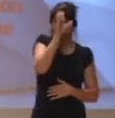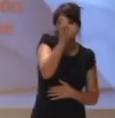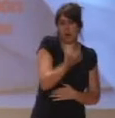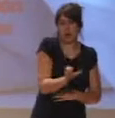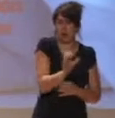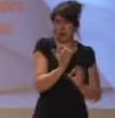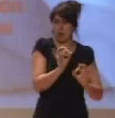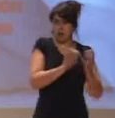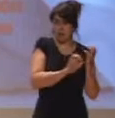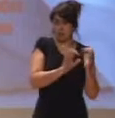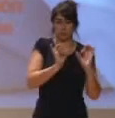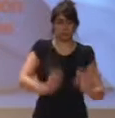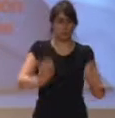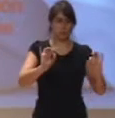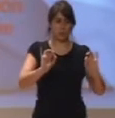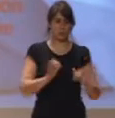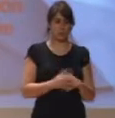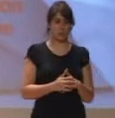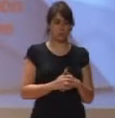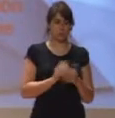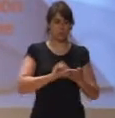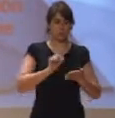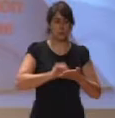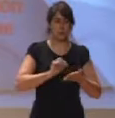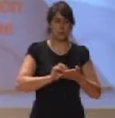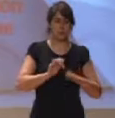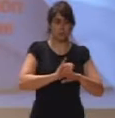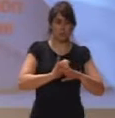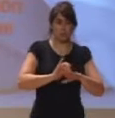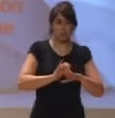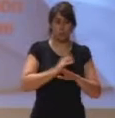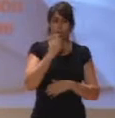hardware devices such as Braille